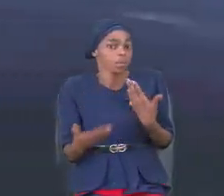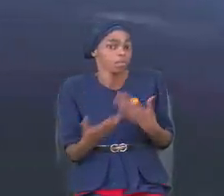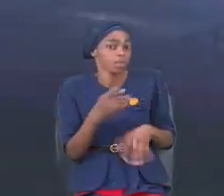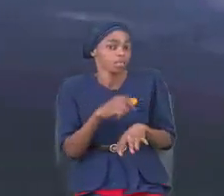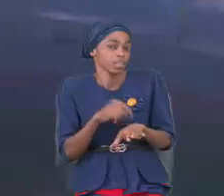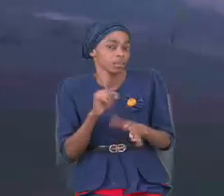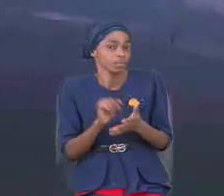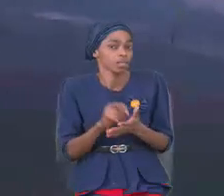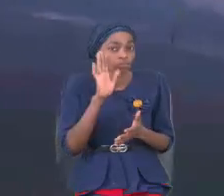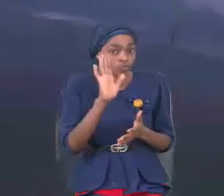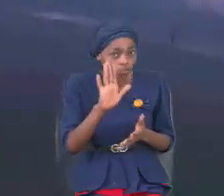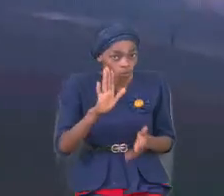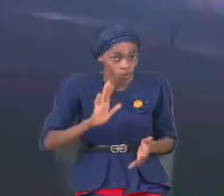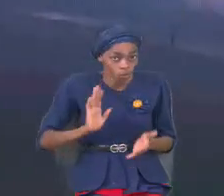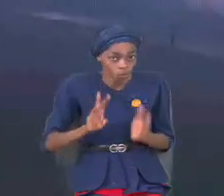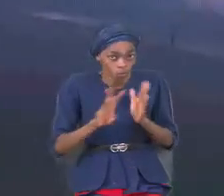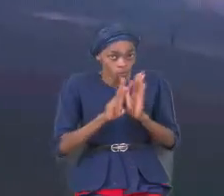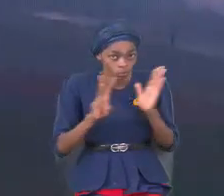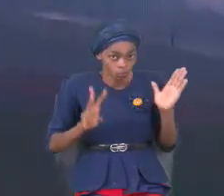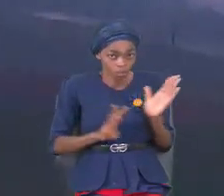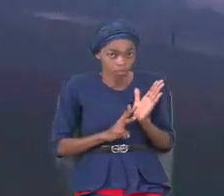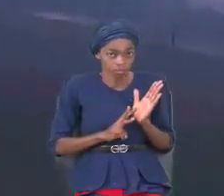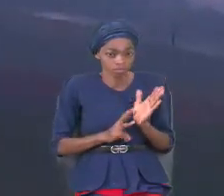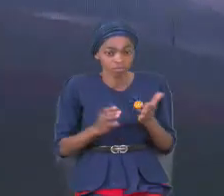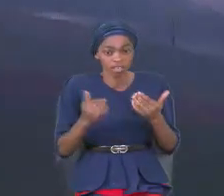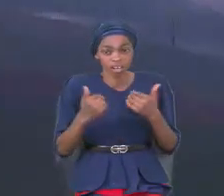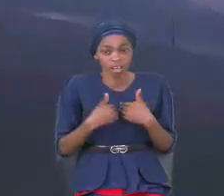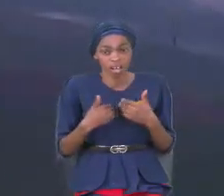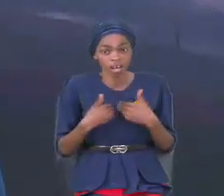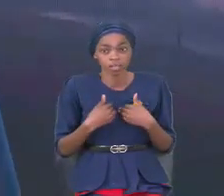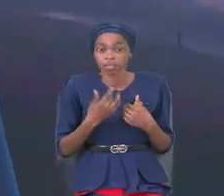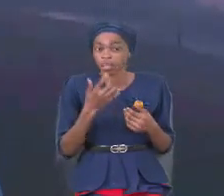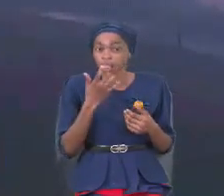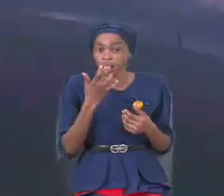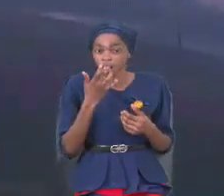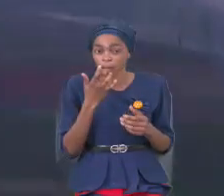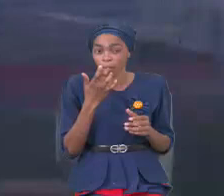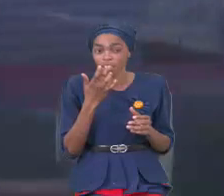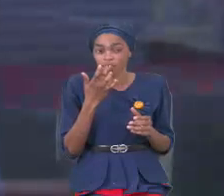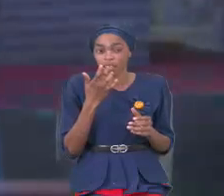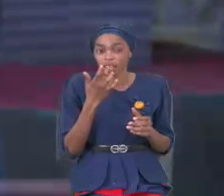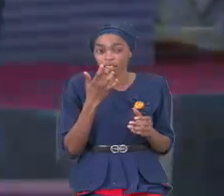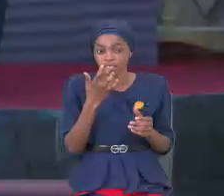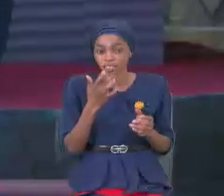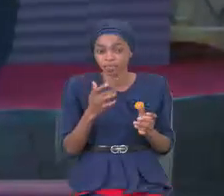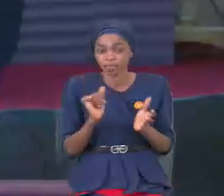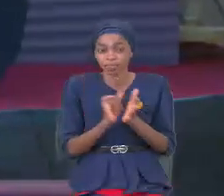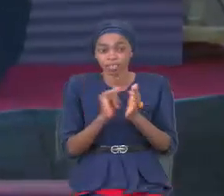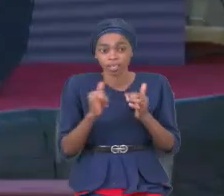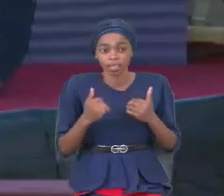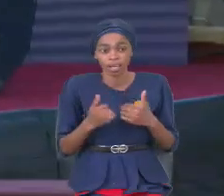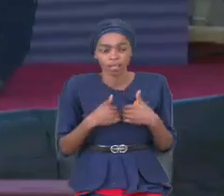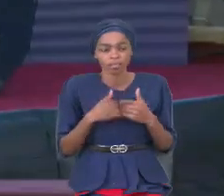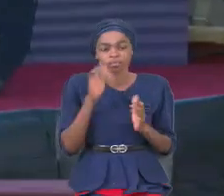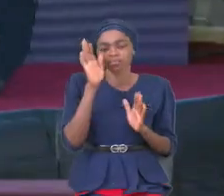has a battery that has run down. And because the battery of the wheel, the spirit